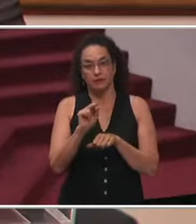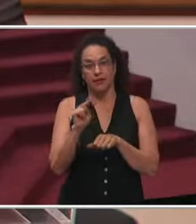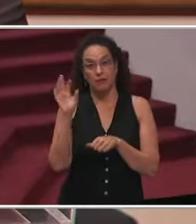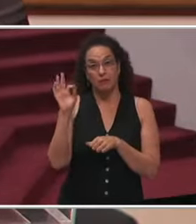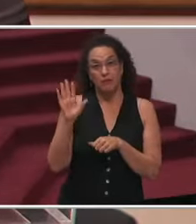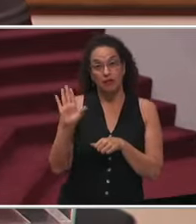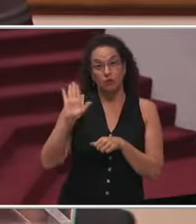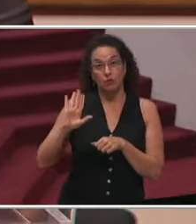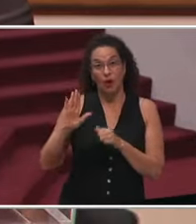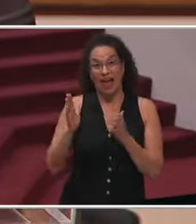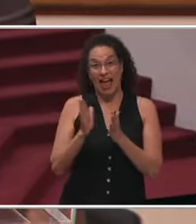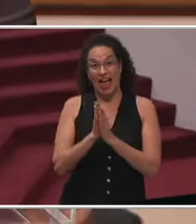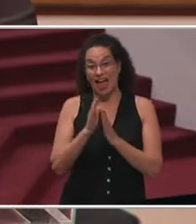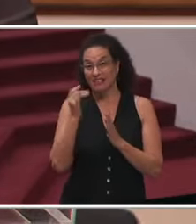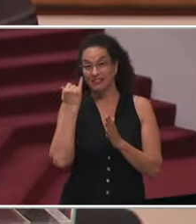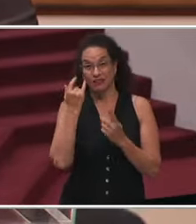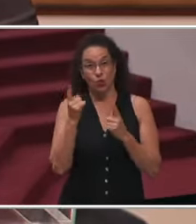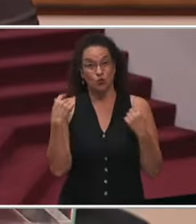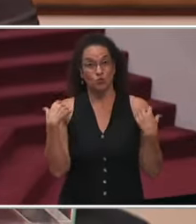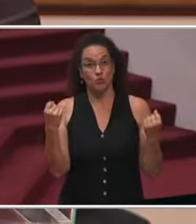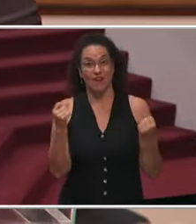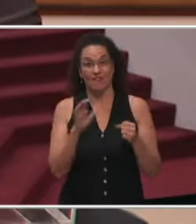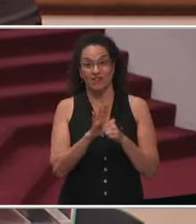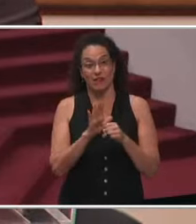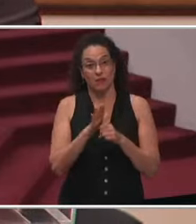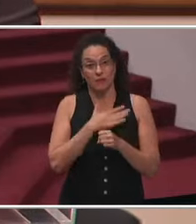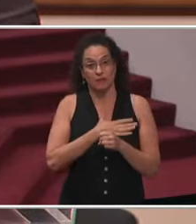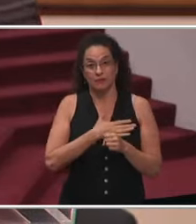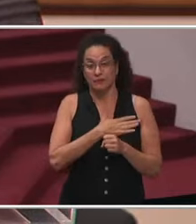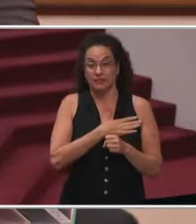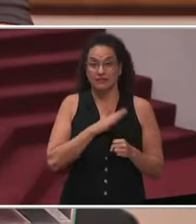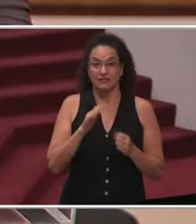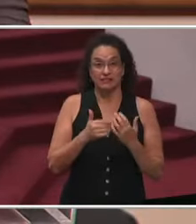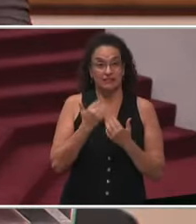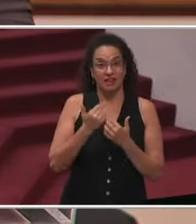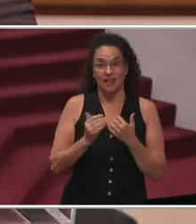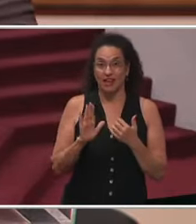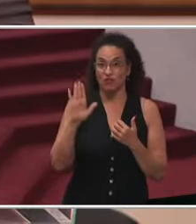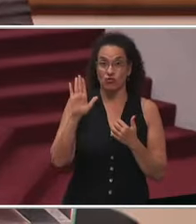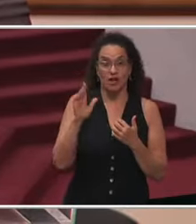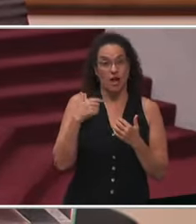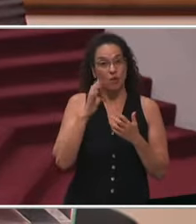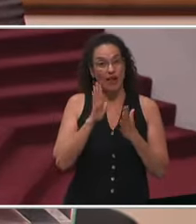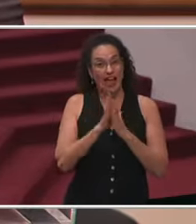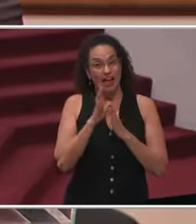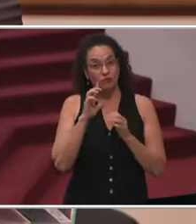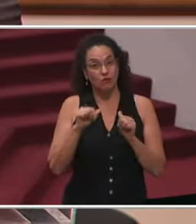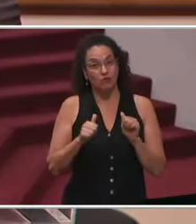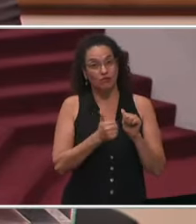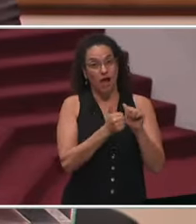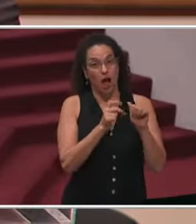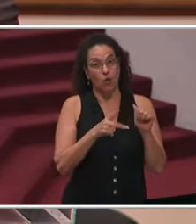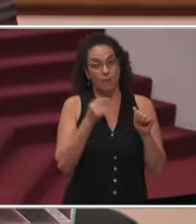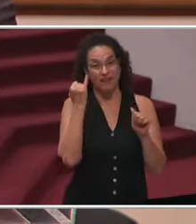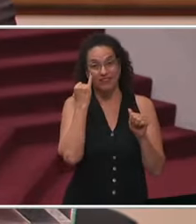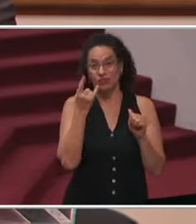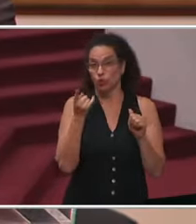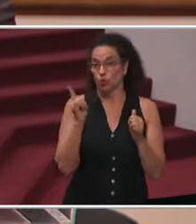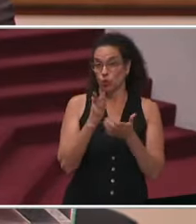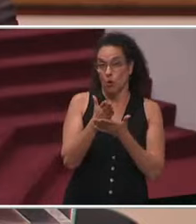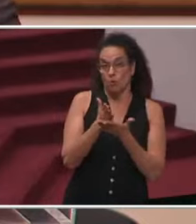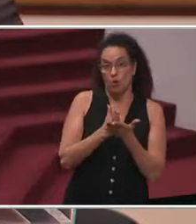who were brave enough to just sort of wave their hand. So I'm going to ask in a follow-up, if you are part of the seniors ministry,